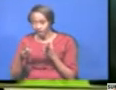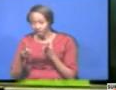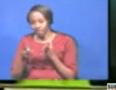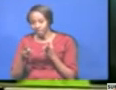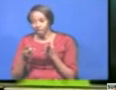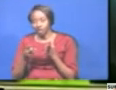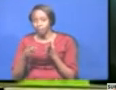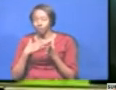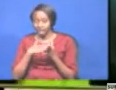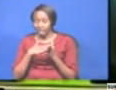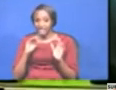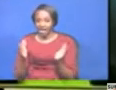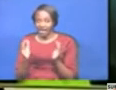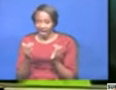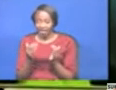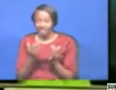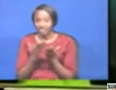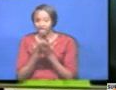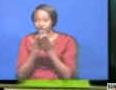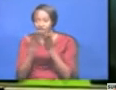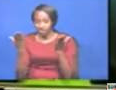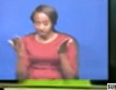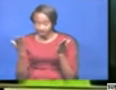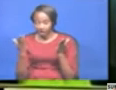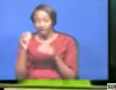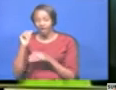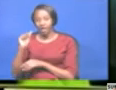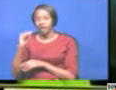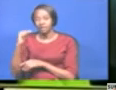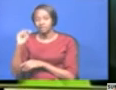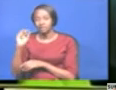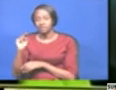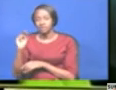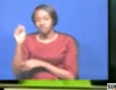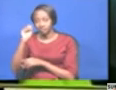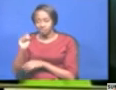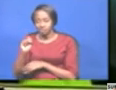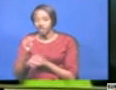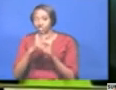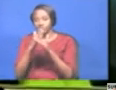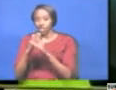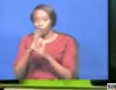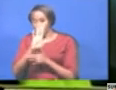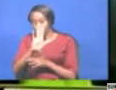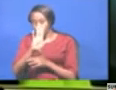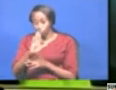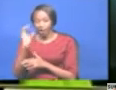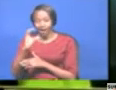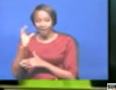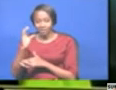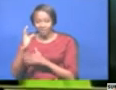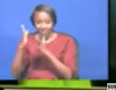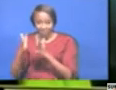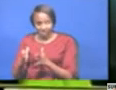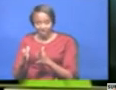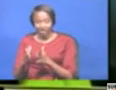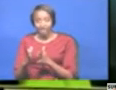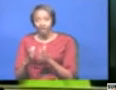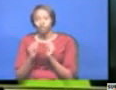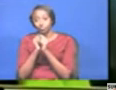those agents, please share the results with your candidates. You have received them, you have signed them, you are there at the polling